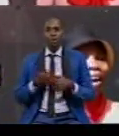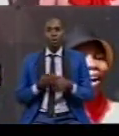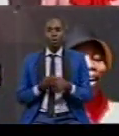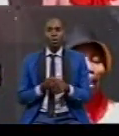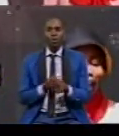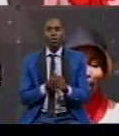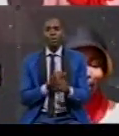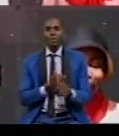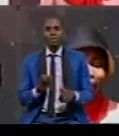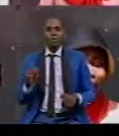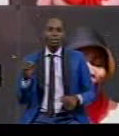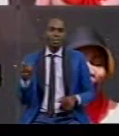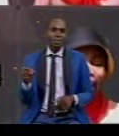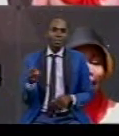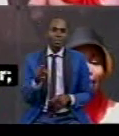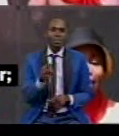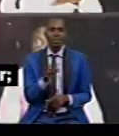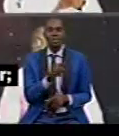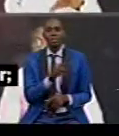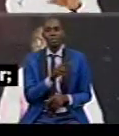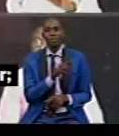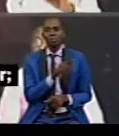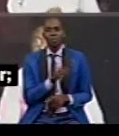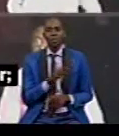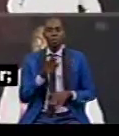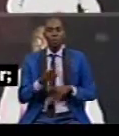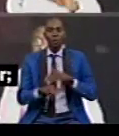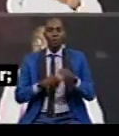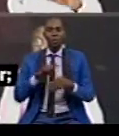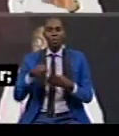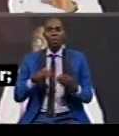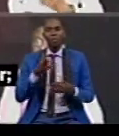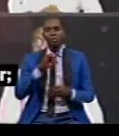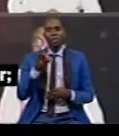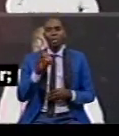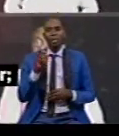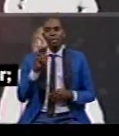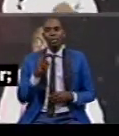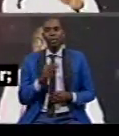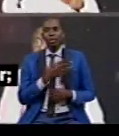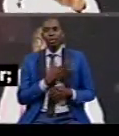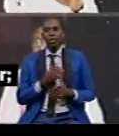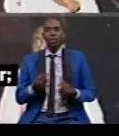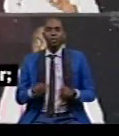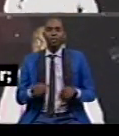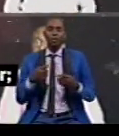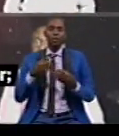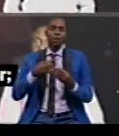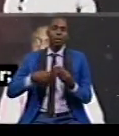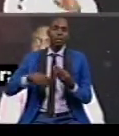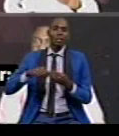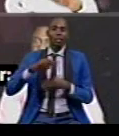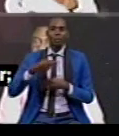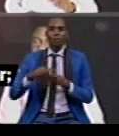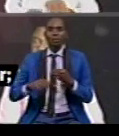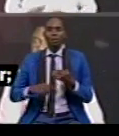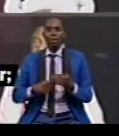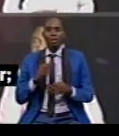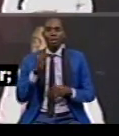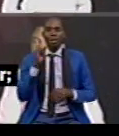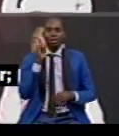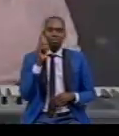thou shalt confess with thy mouth the Lord. Now, we have confessed the